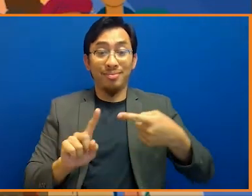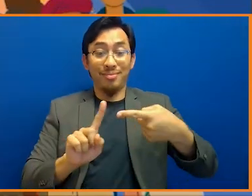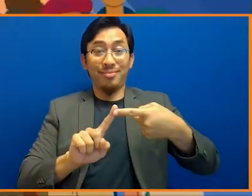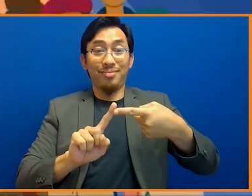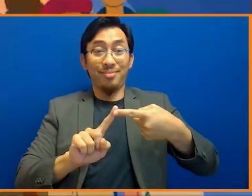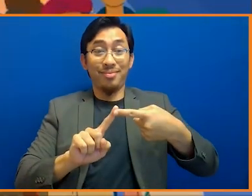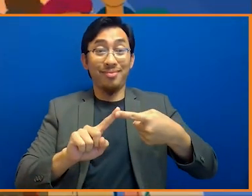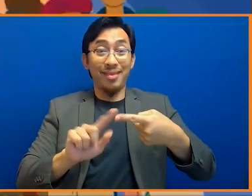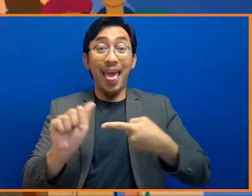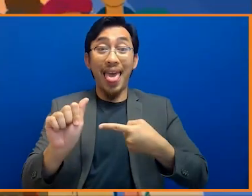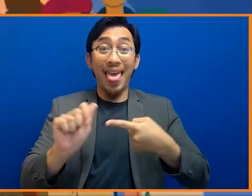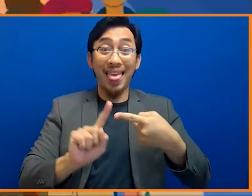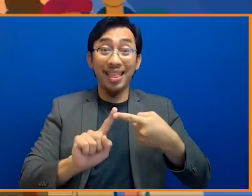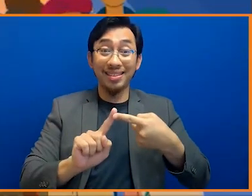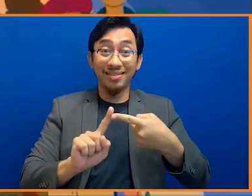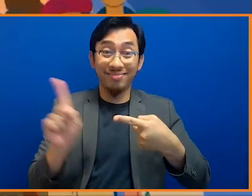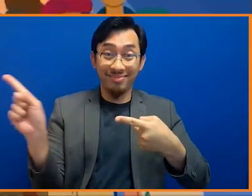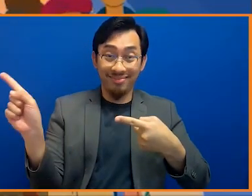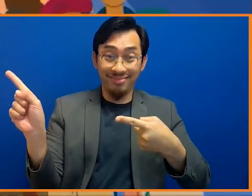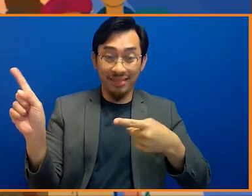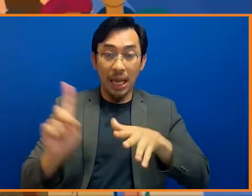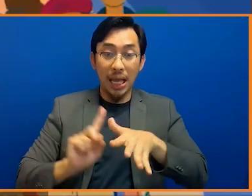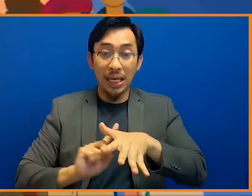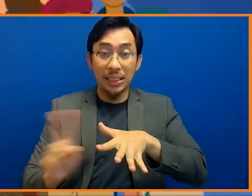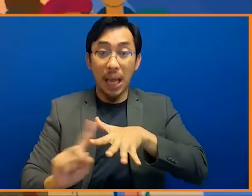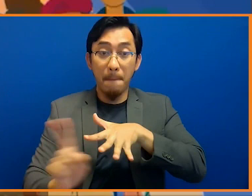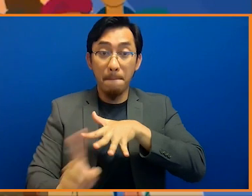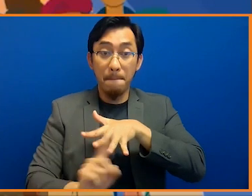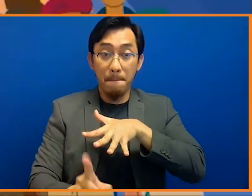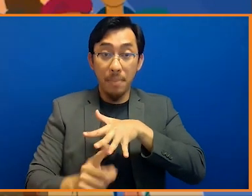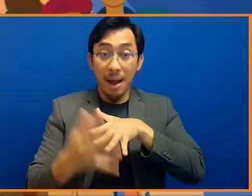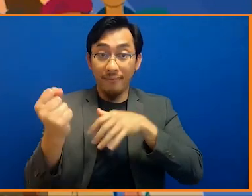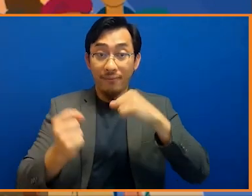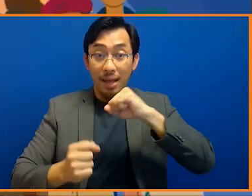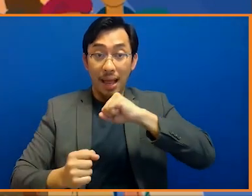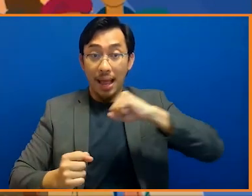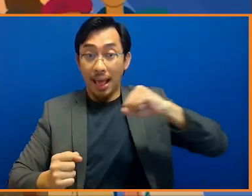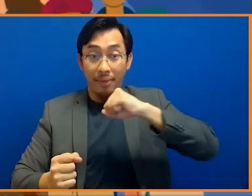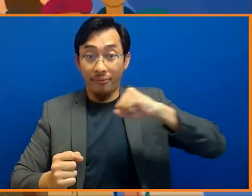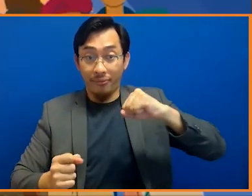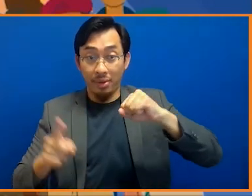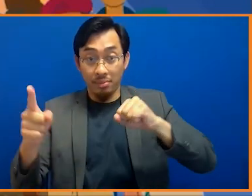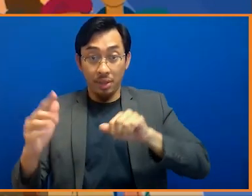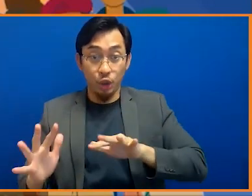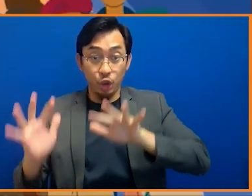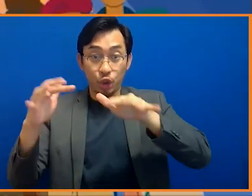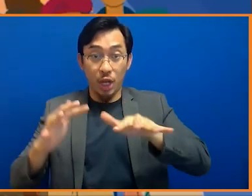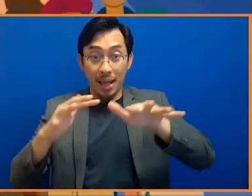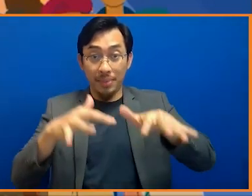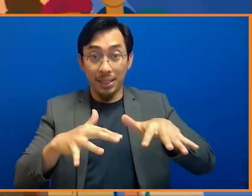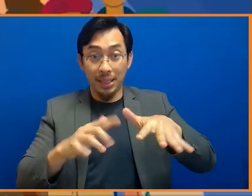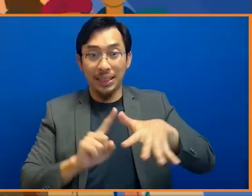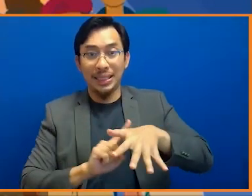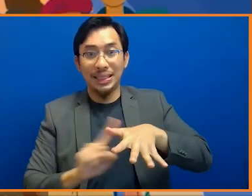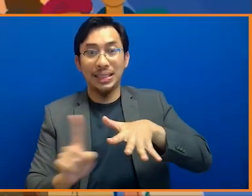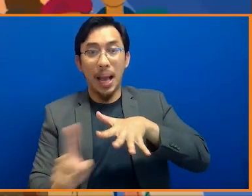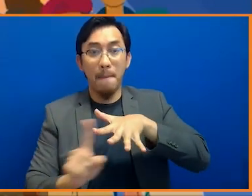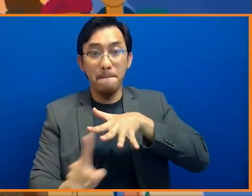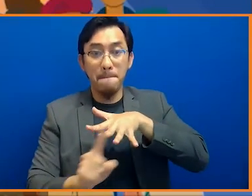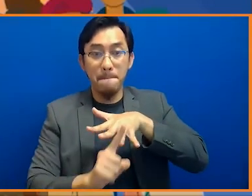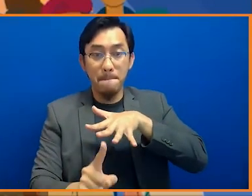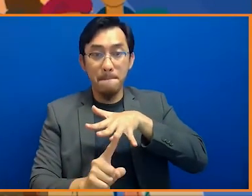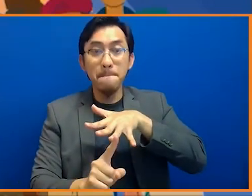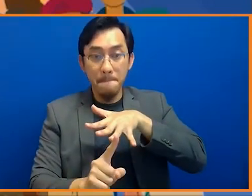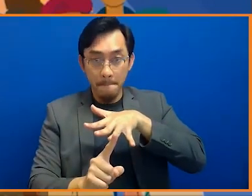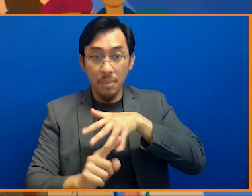these are types A of escape building. On the left-hand side is a tsunami escape building in Banda Aceh. On the right-hand side